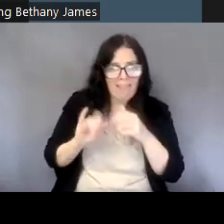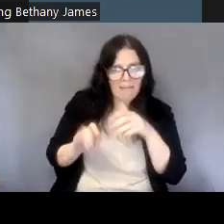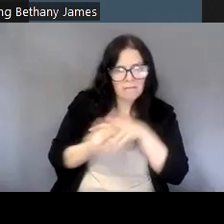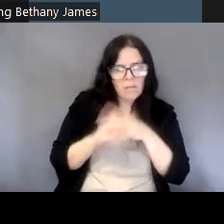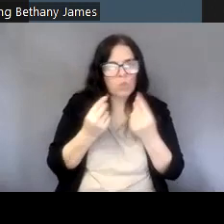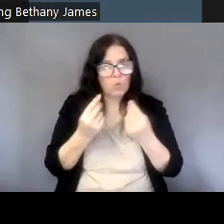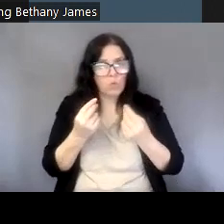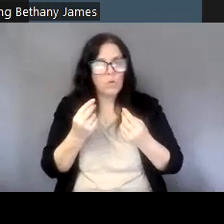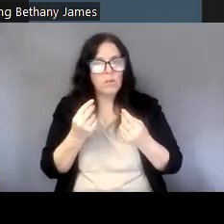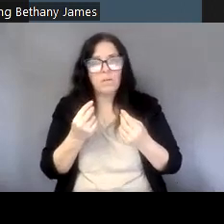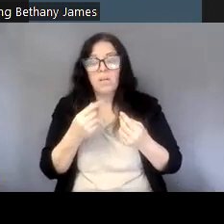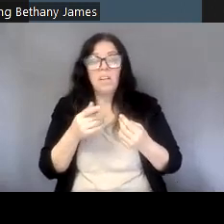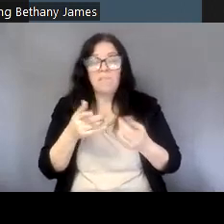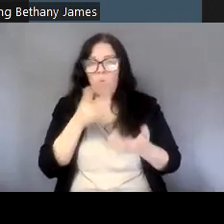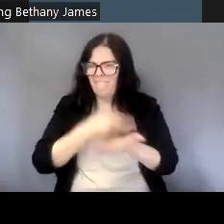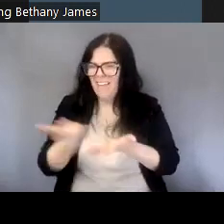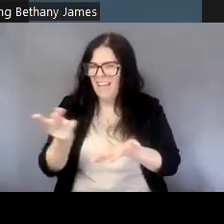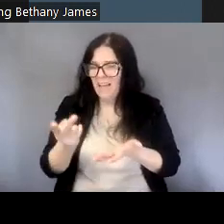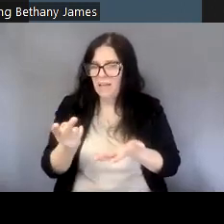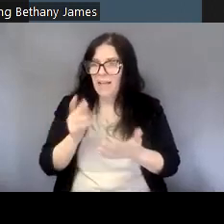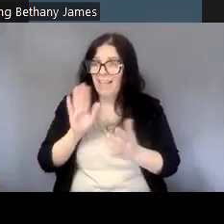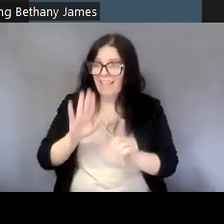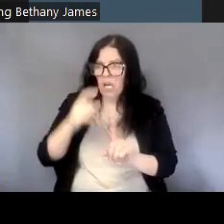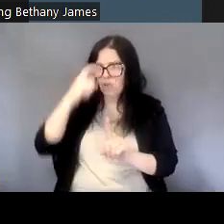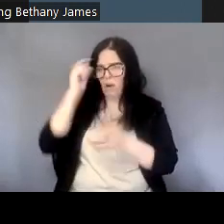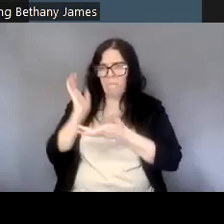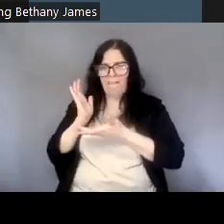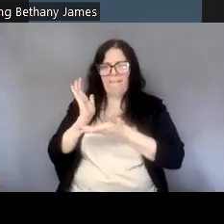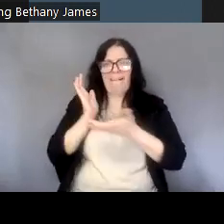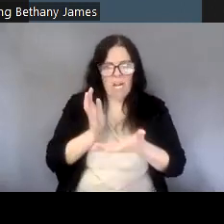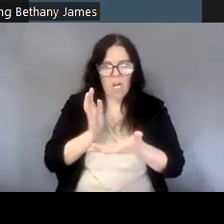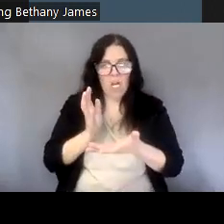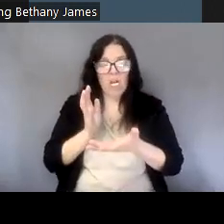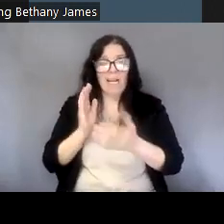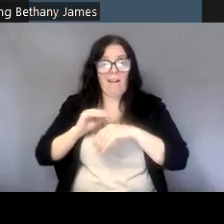trauma or whatever that issue is affecting their ability